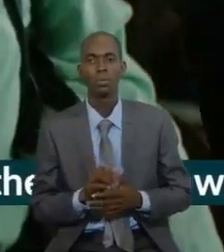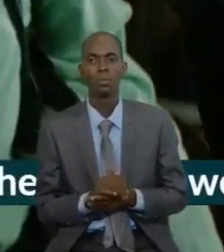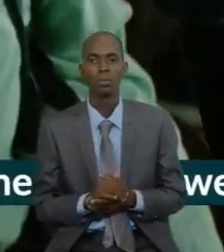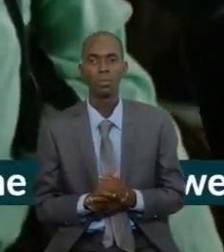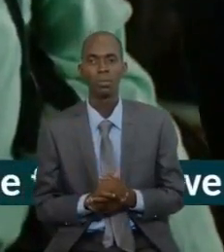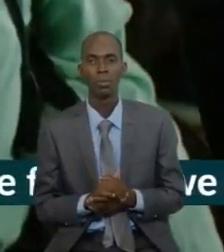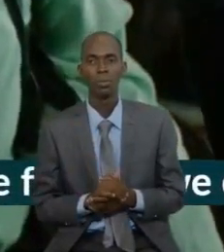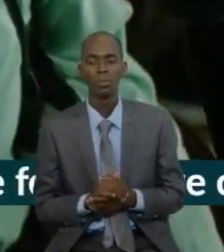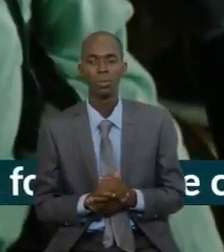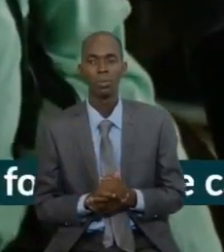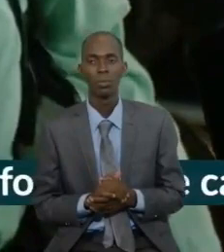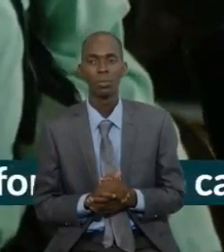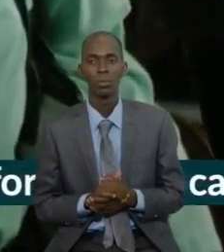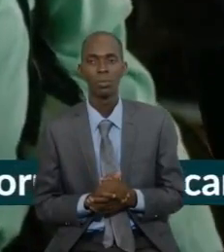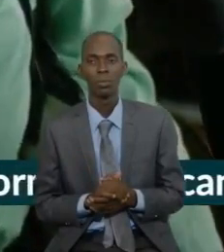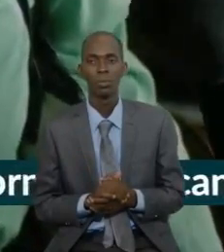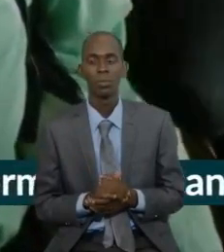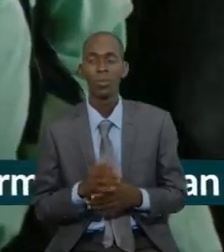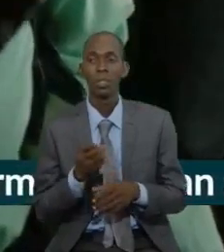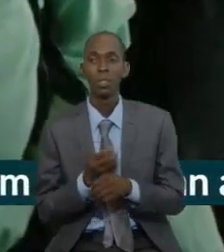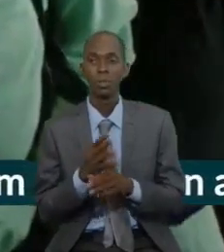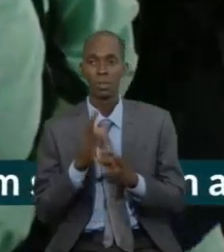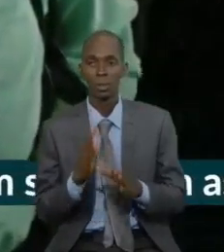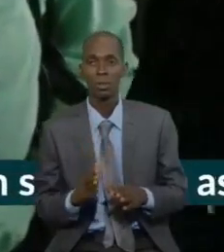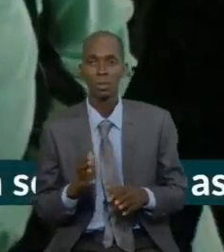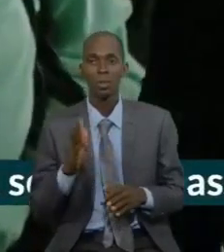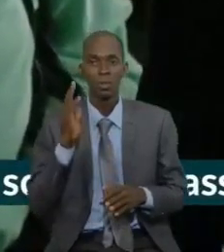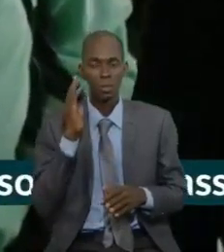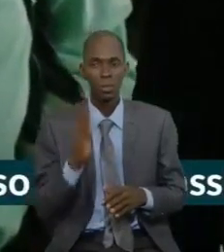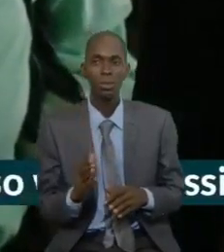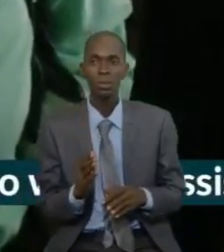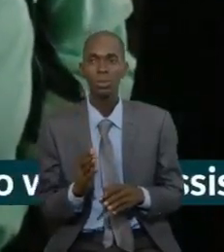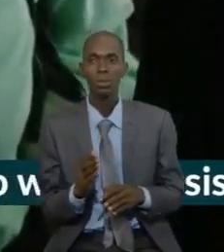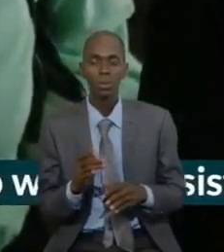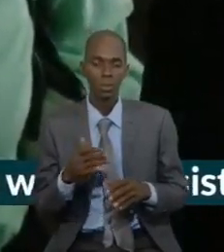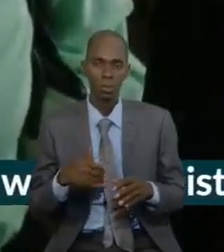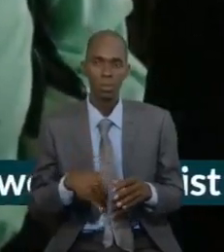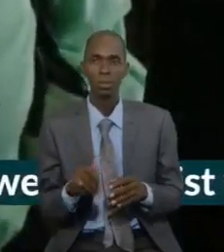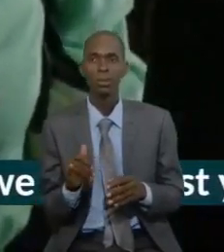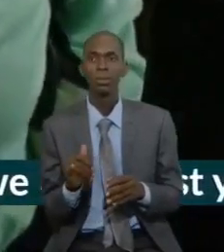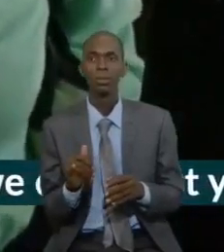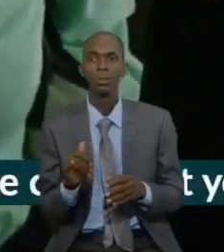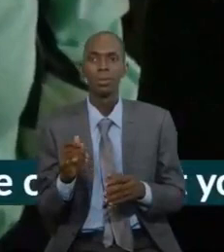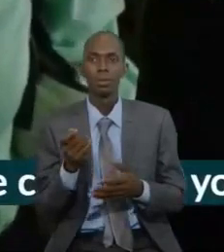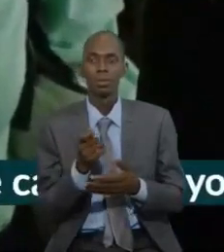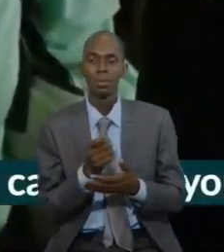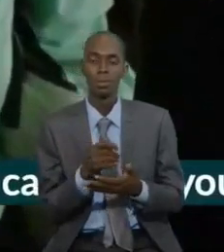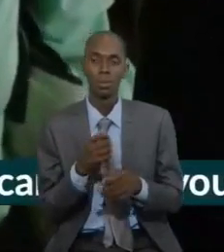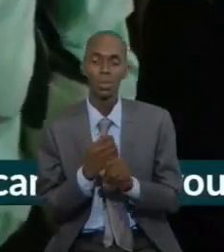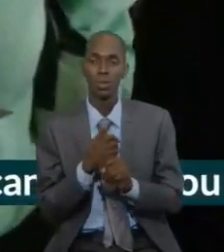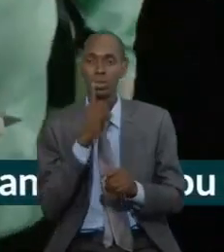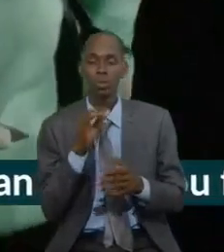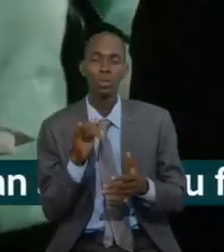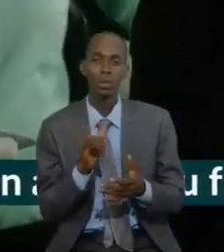The counselors should quickly get to those who are still standing and nobody is attending to them.